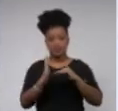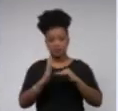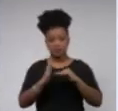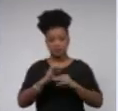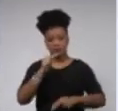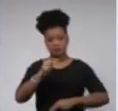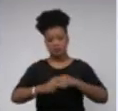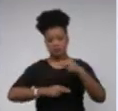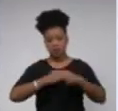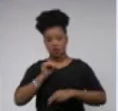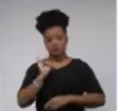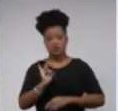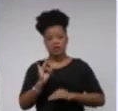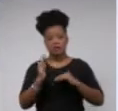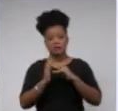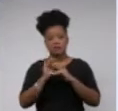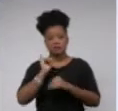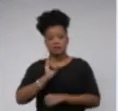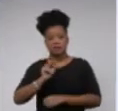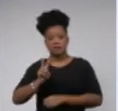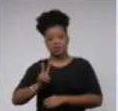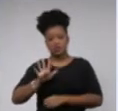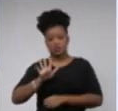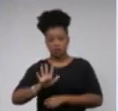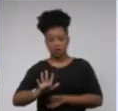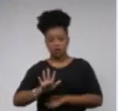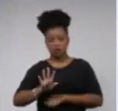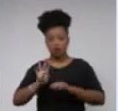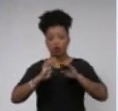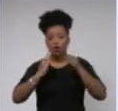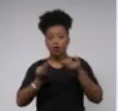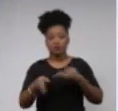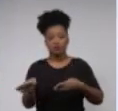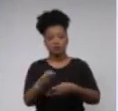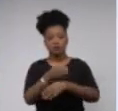Yesterday, over 7,000 samples were processed,